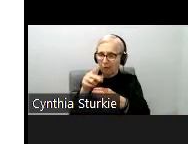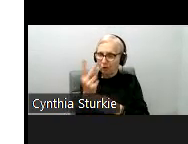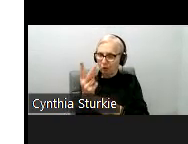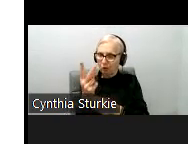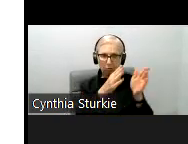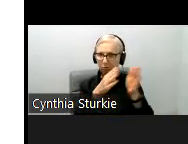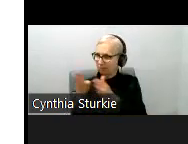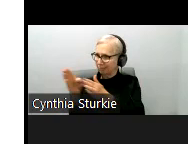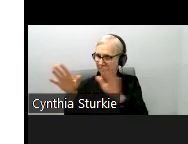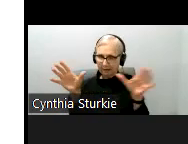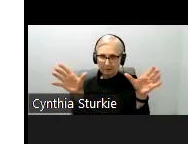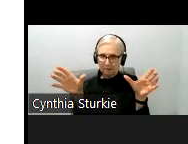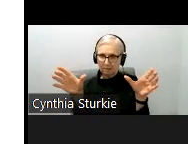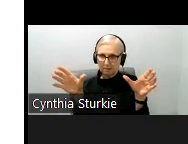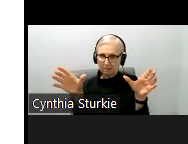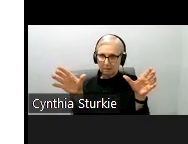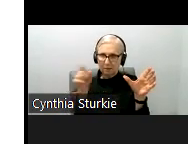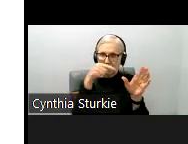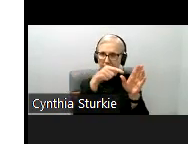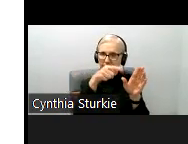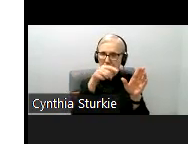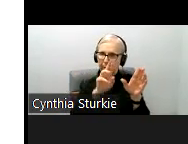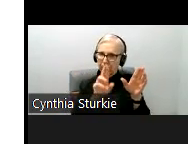here. There is peer support